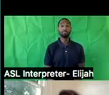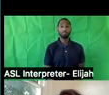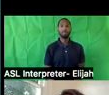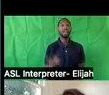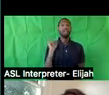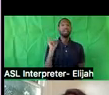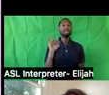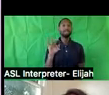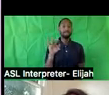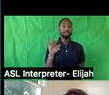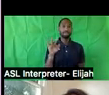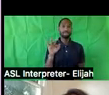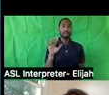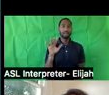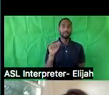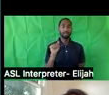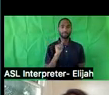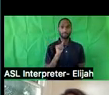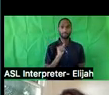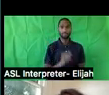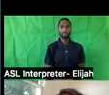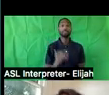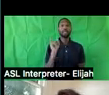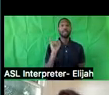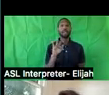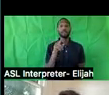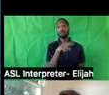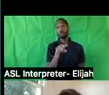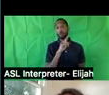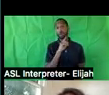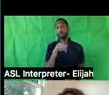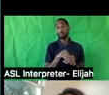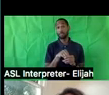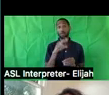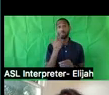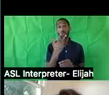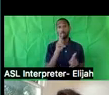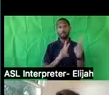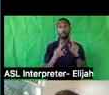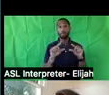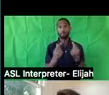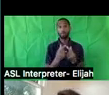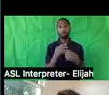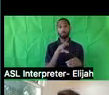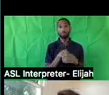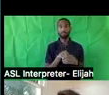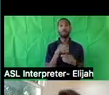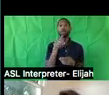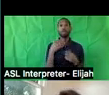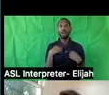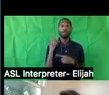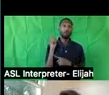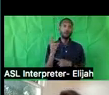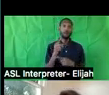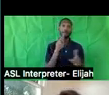If you are, ooh, golly. If you're in the 3-person group, you'll have 1 minute to